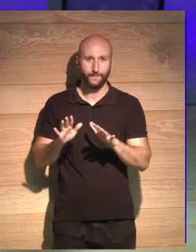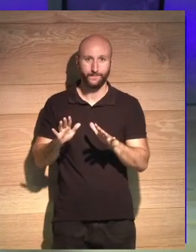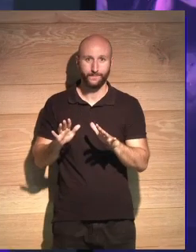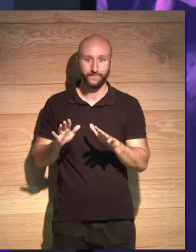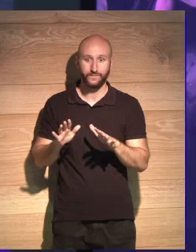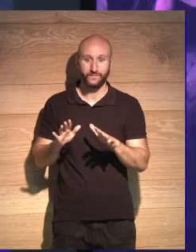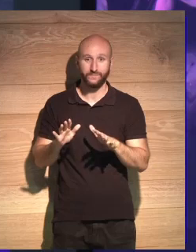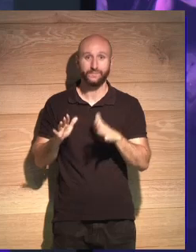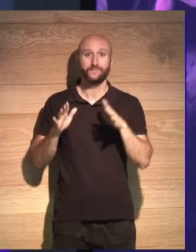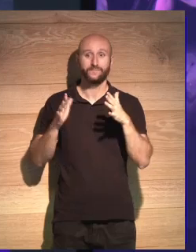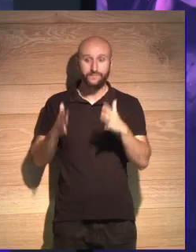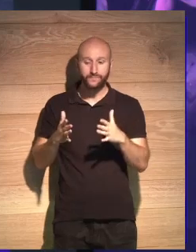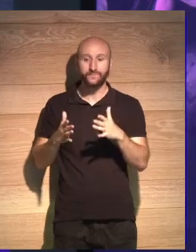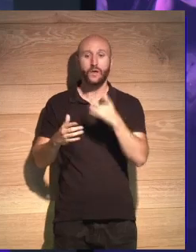complex.